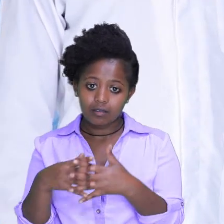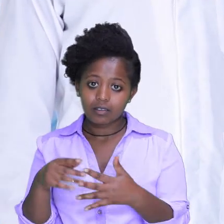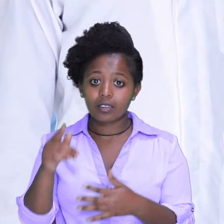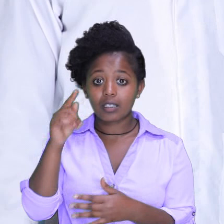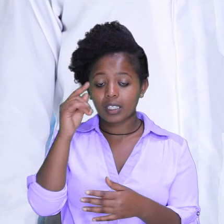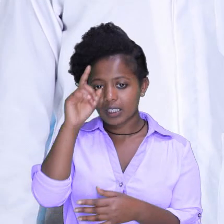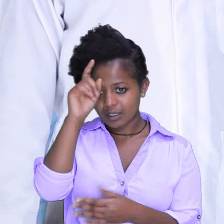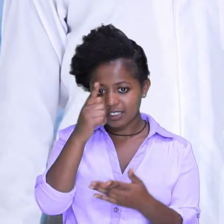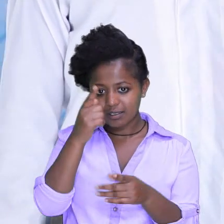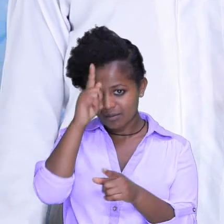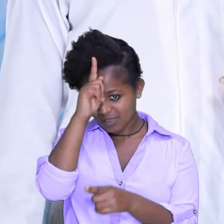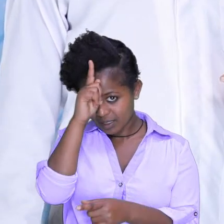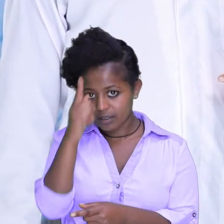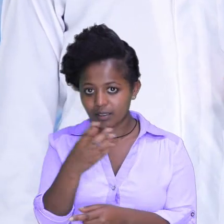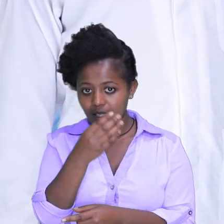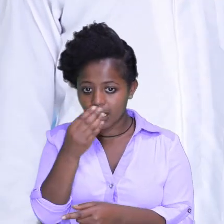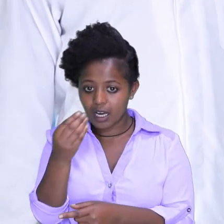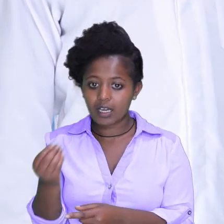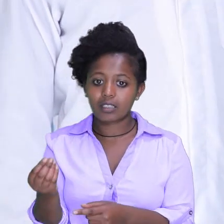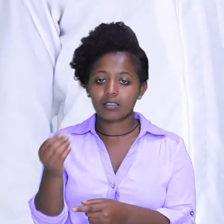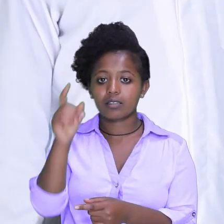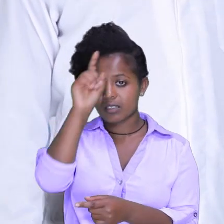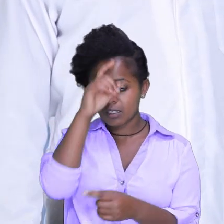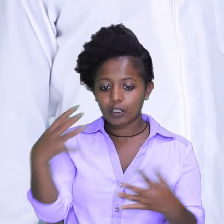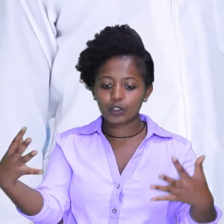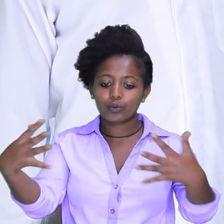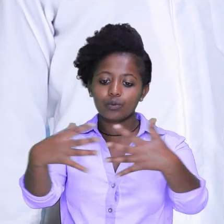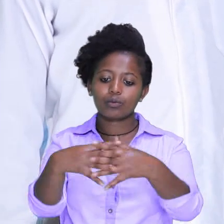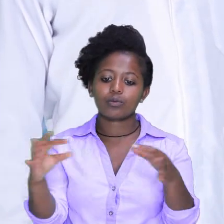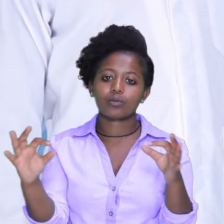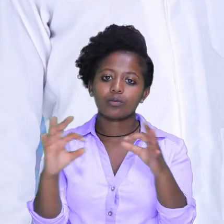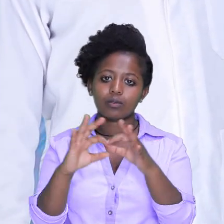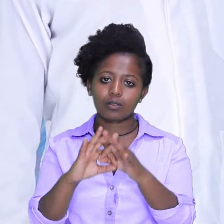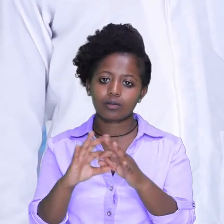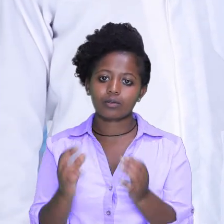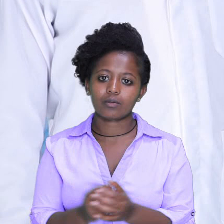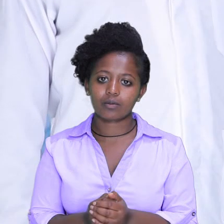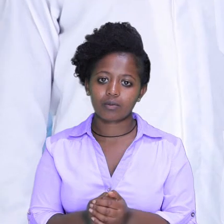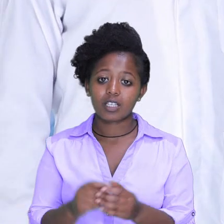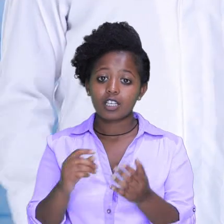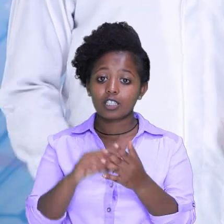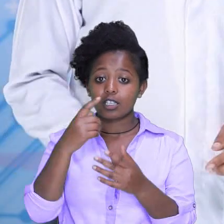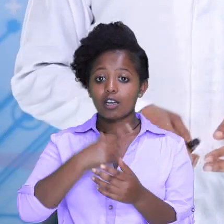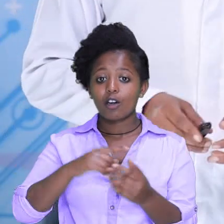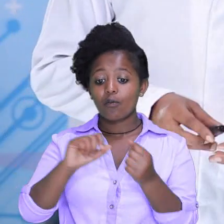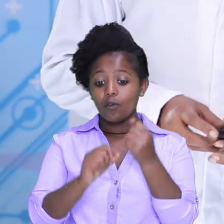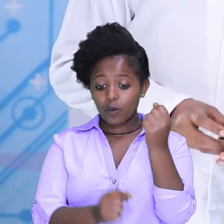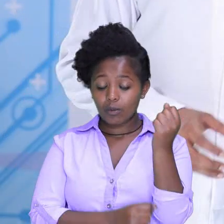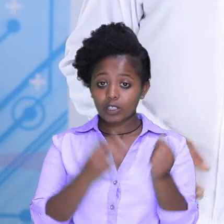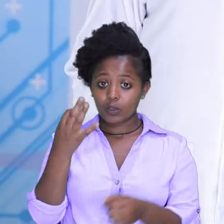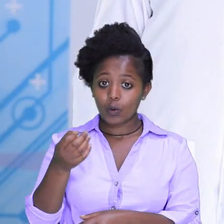Turkey joined to the group. This all about the formation of North